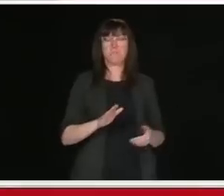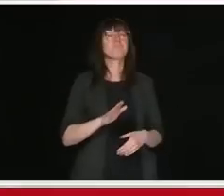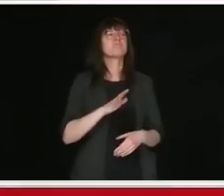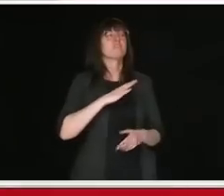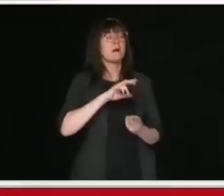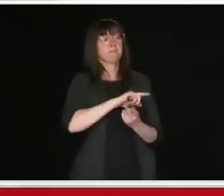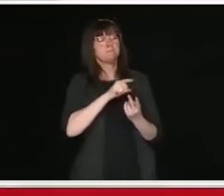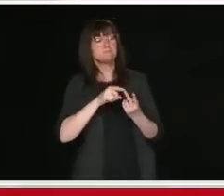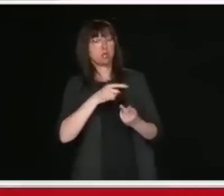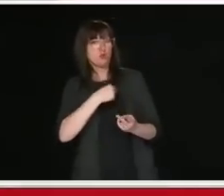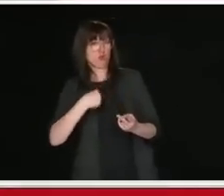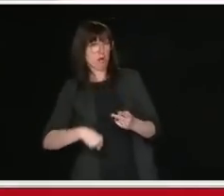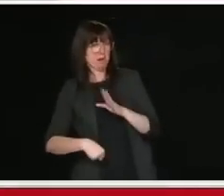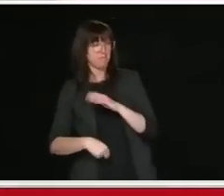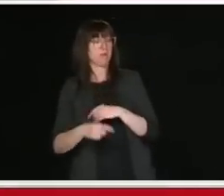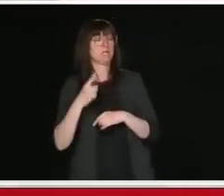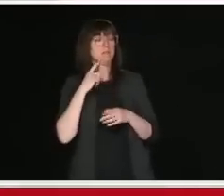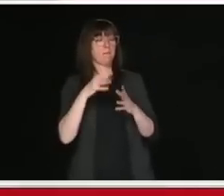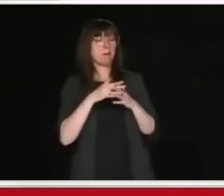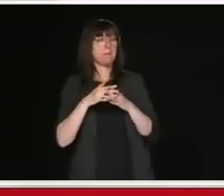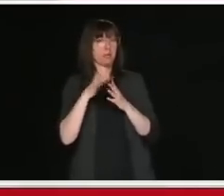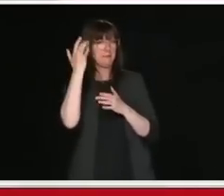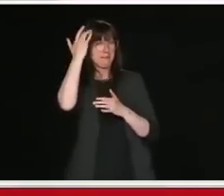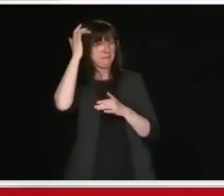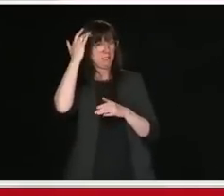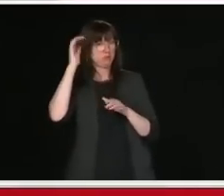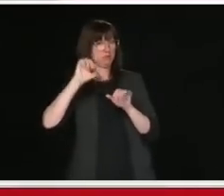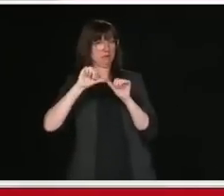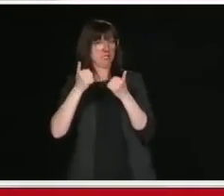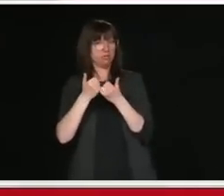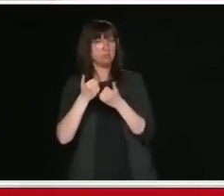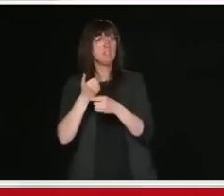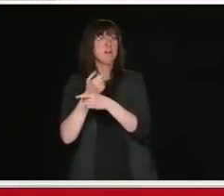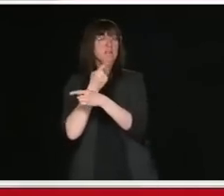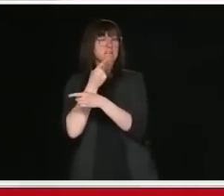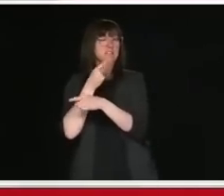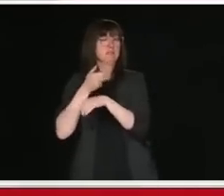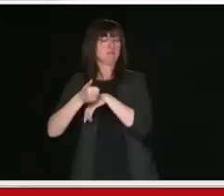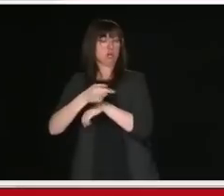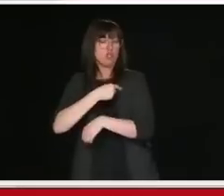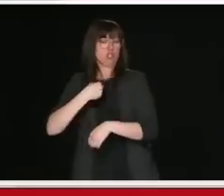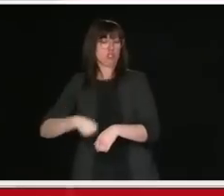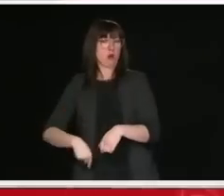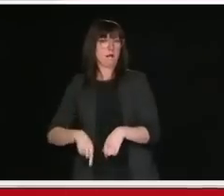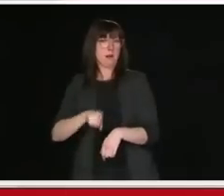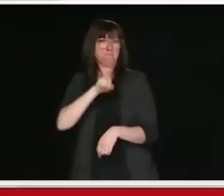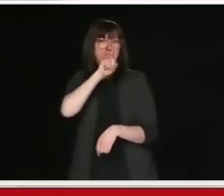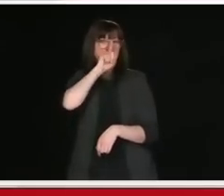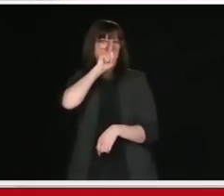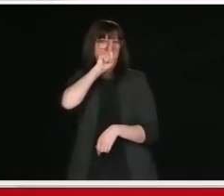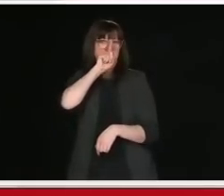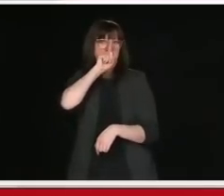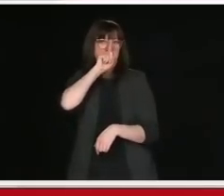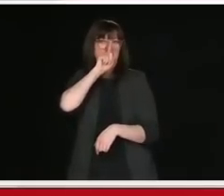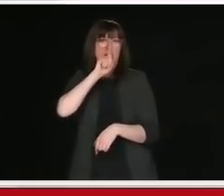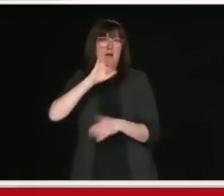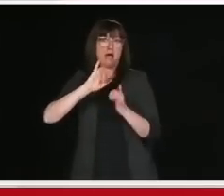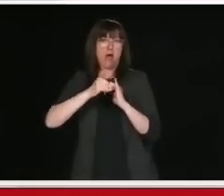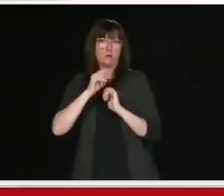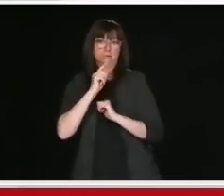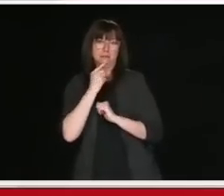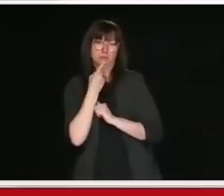that China concealed the degree and the severity of the outbreak. I'm just wondering, does Canada have the